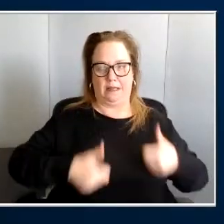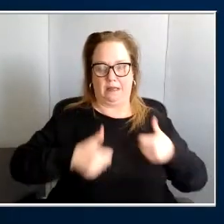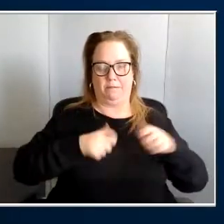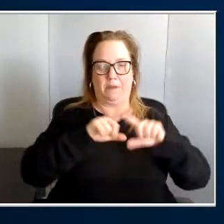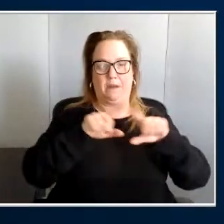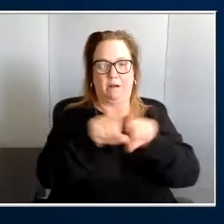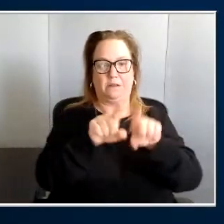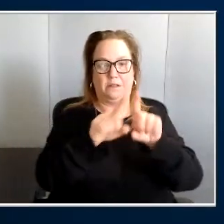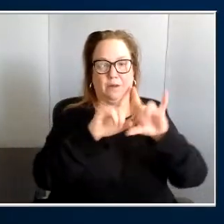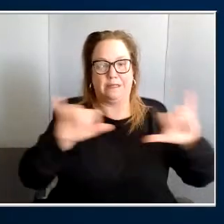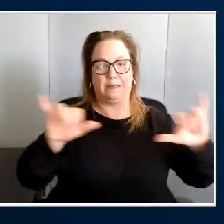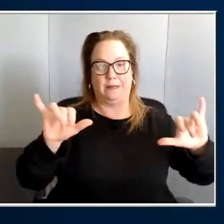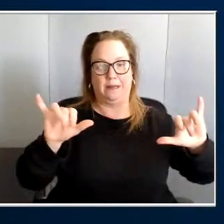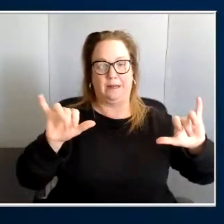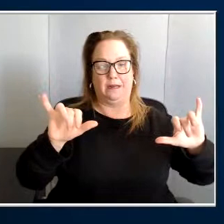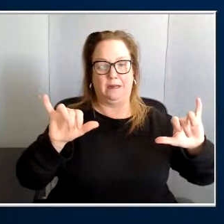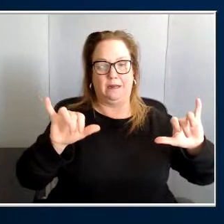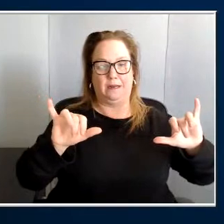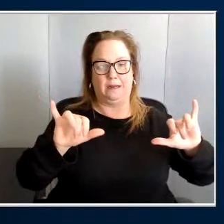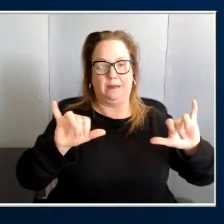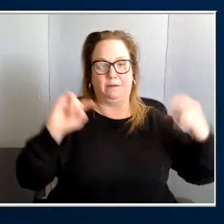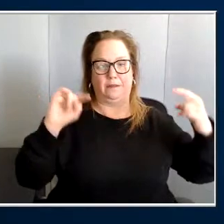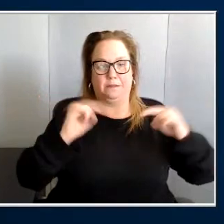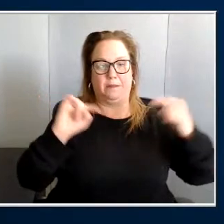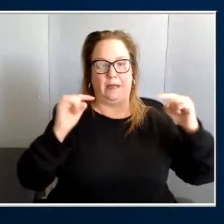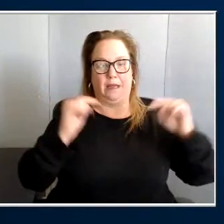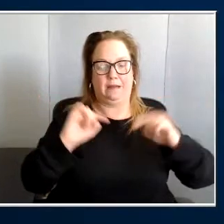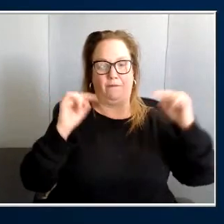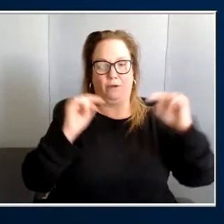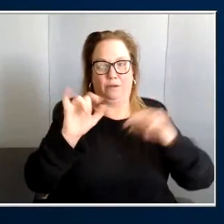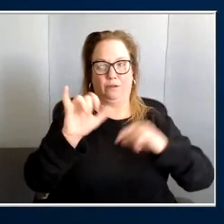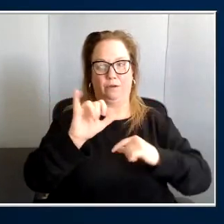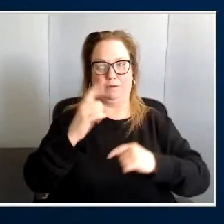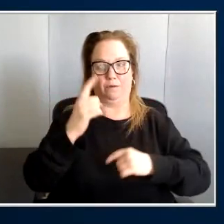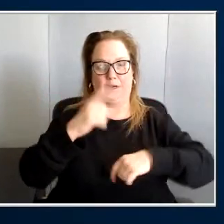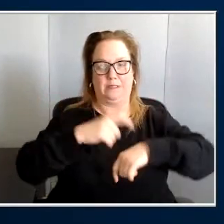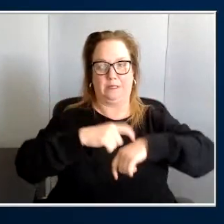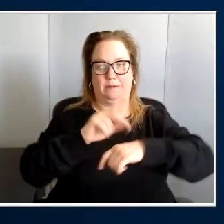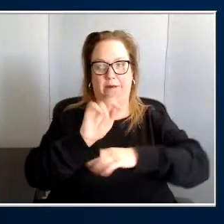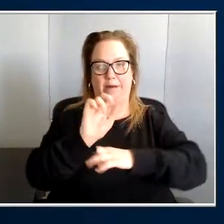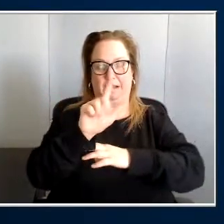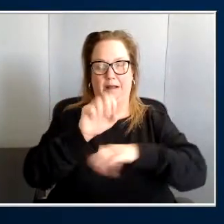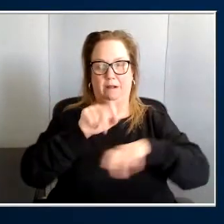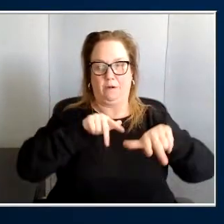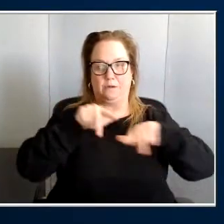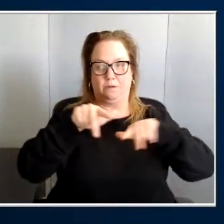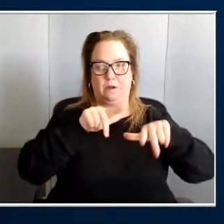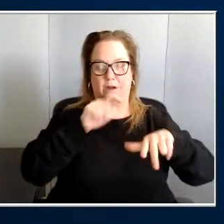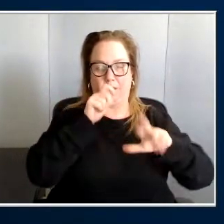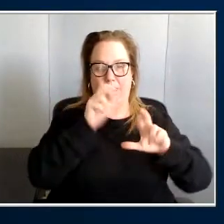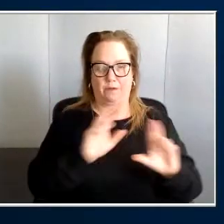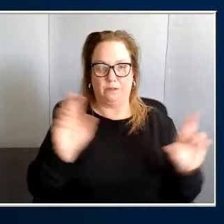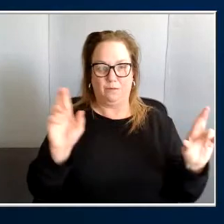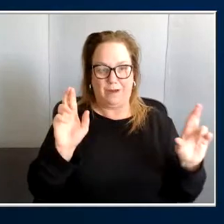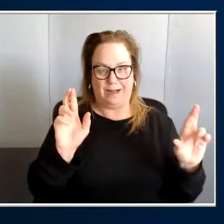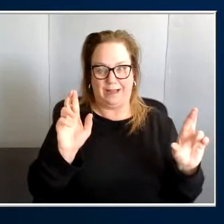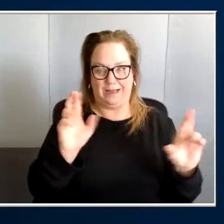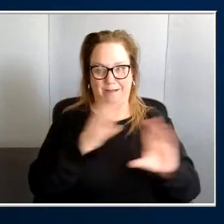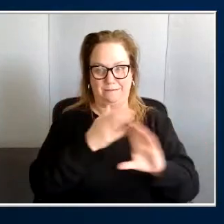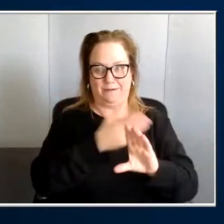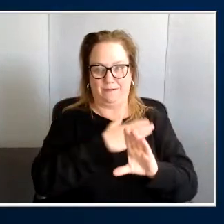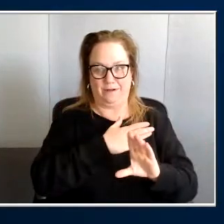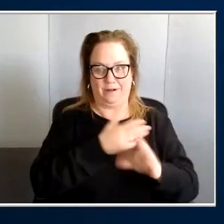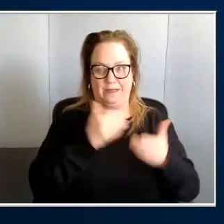same time, it was painful at some points. Like, one time Kyle made me walk when I wasn't ready before, and he